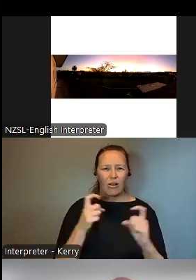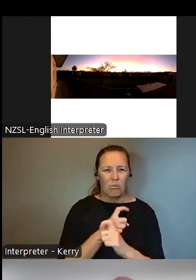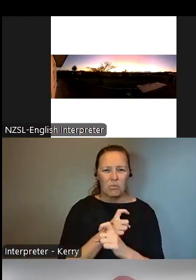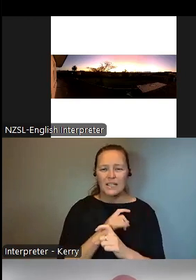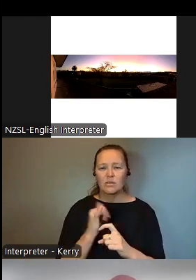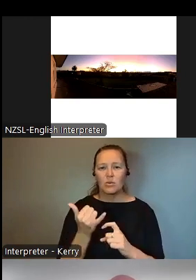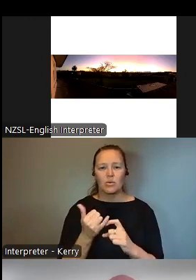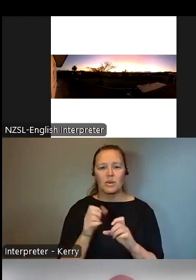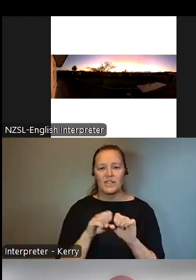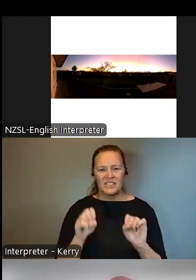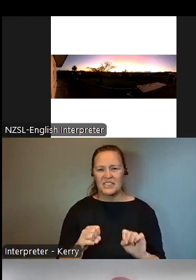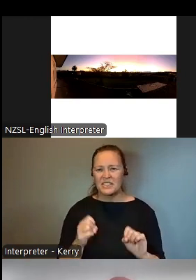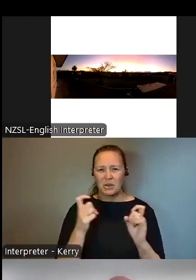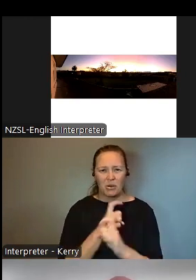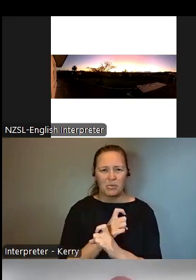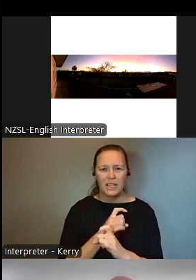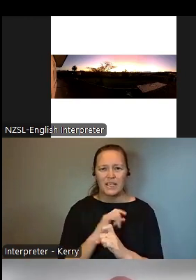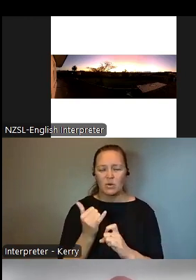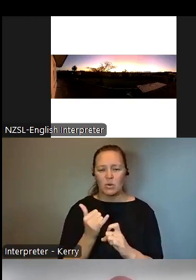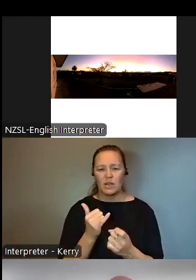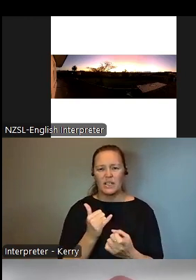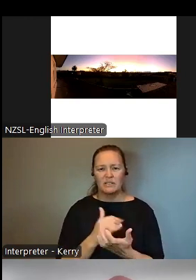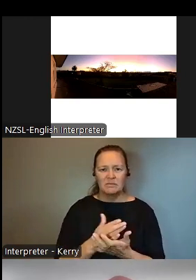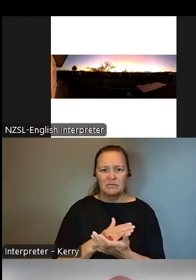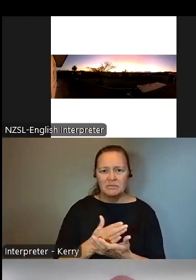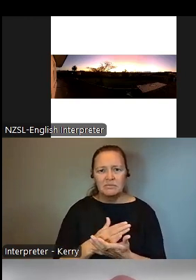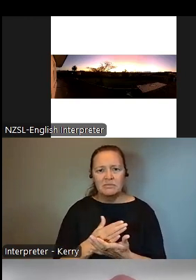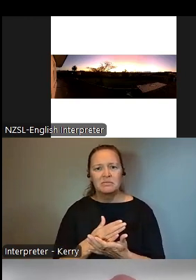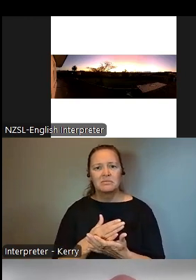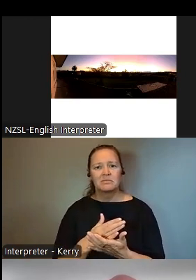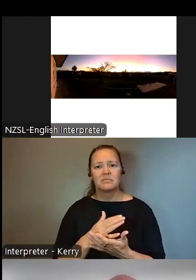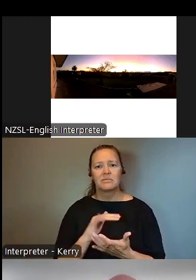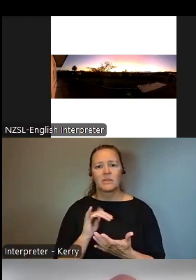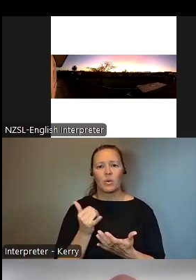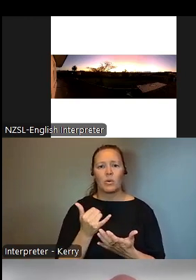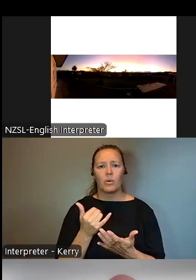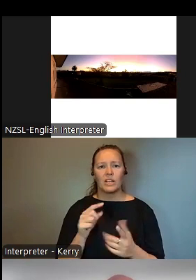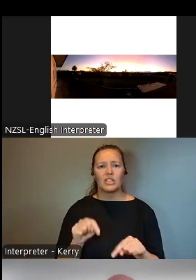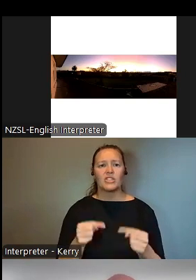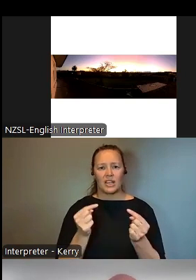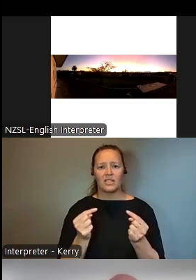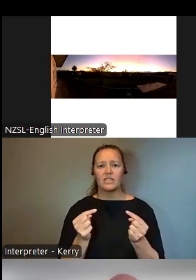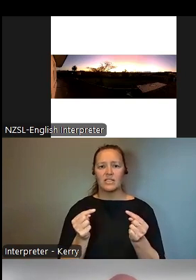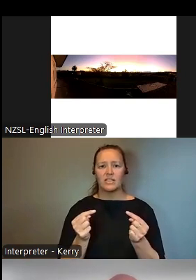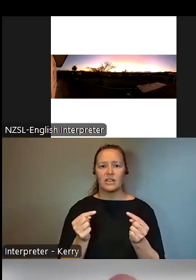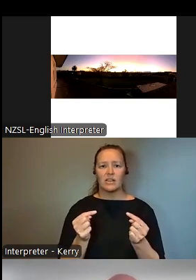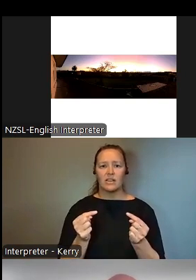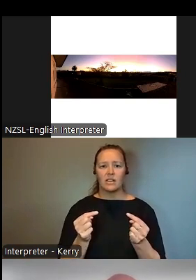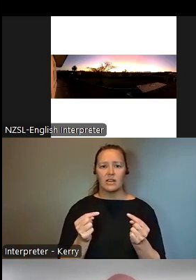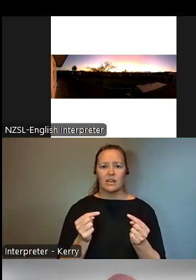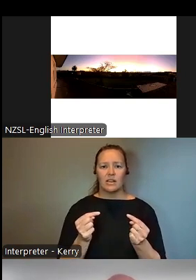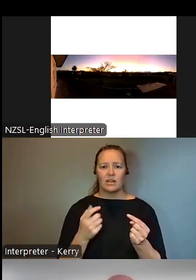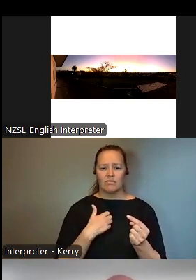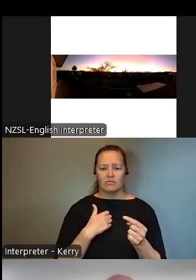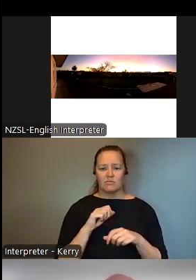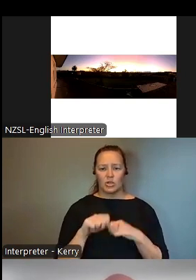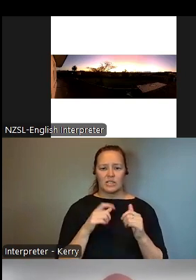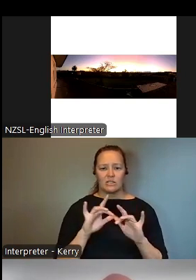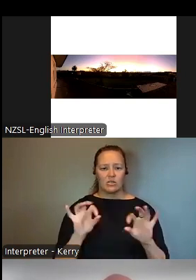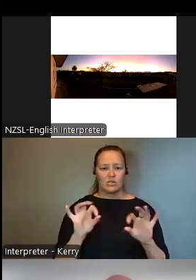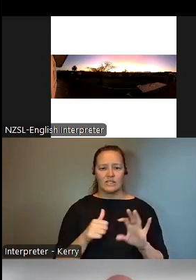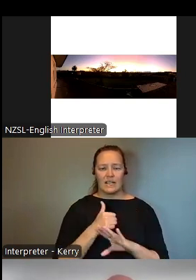of a system, or uncertainty, or a challenge that our processes are not set up to meet.